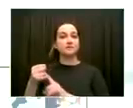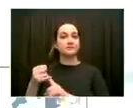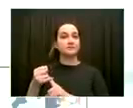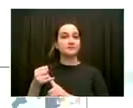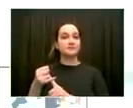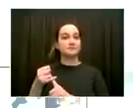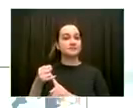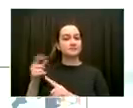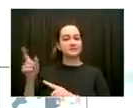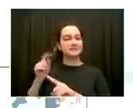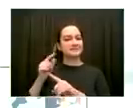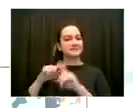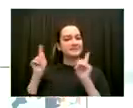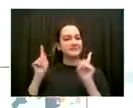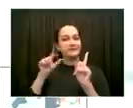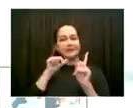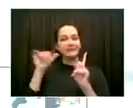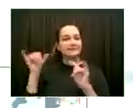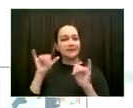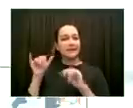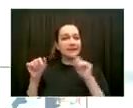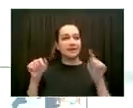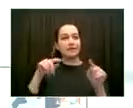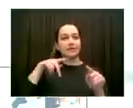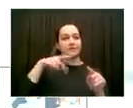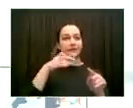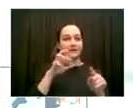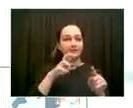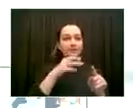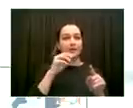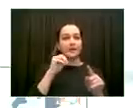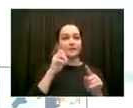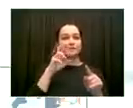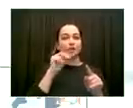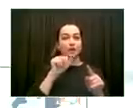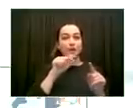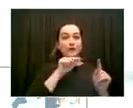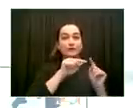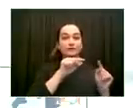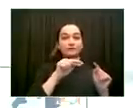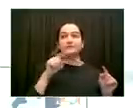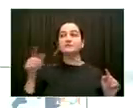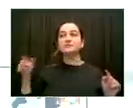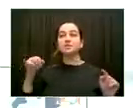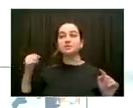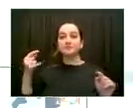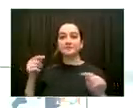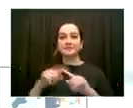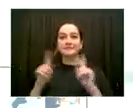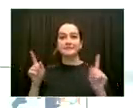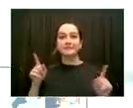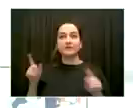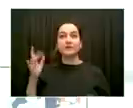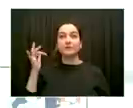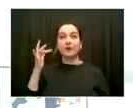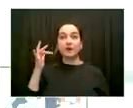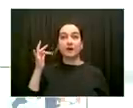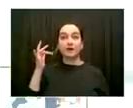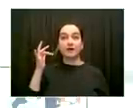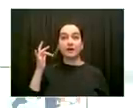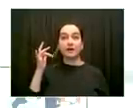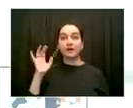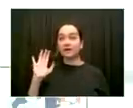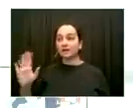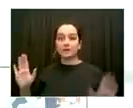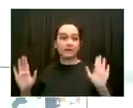and Moderna vaccines with respect to supply. So Johnson & Johnson, for the first 2 weeks, that's this week and